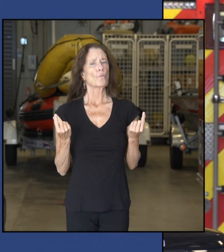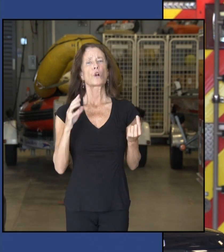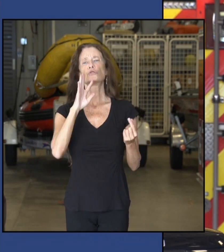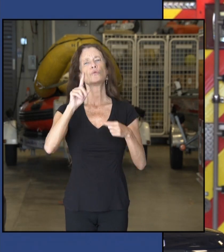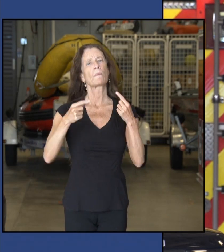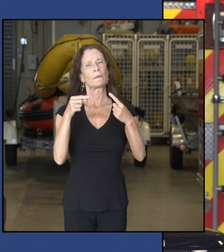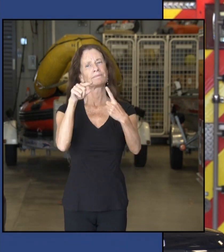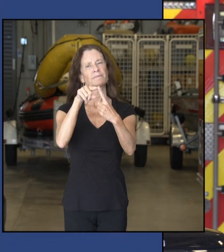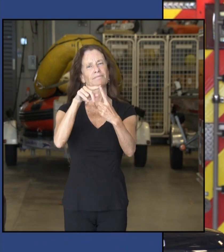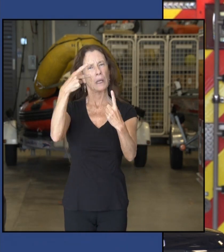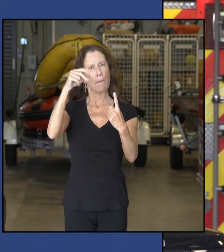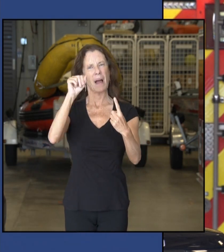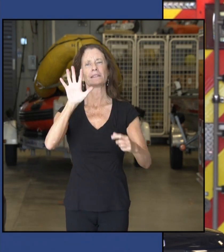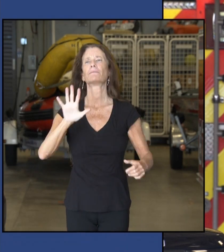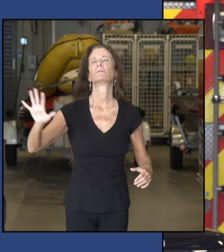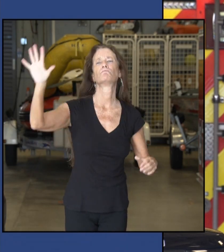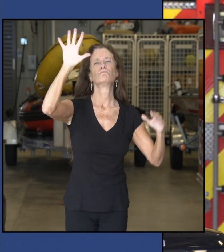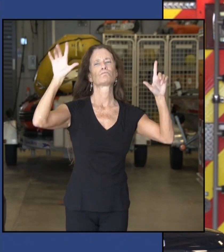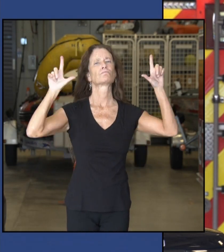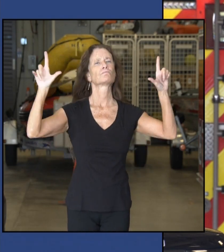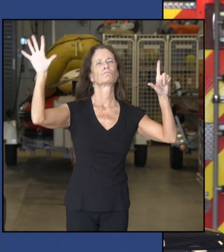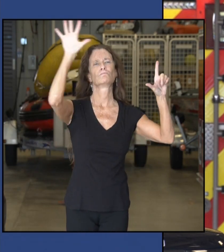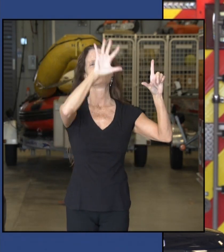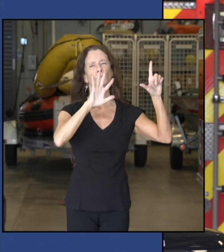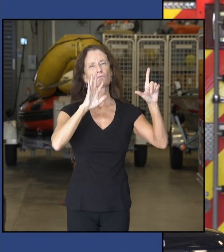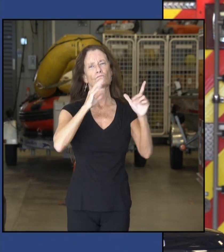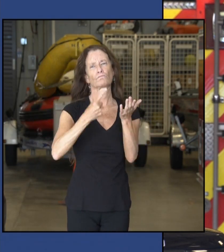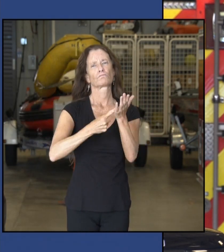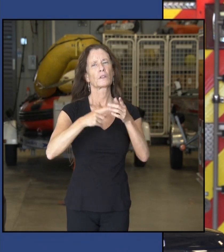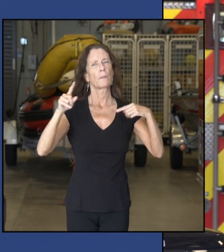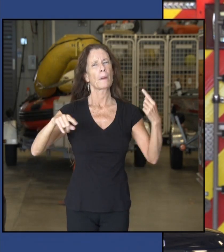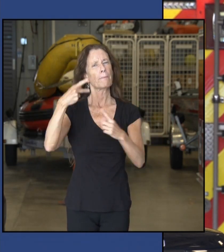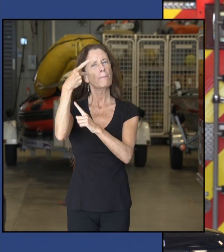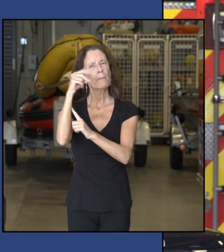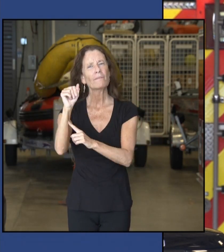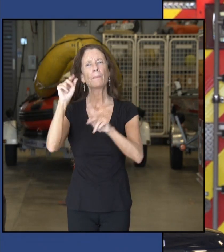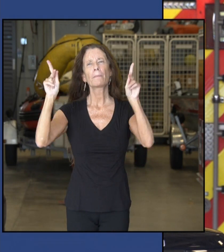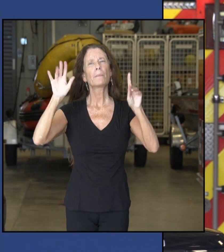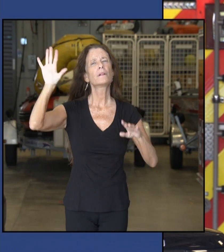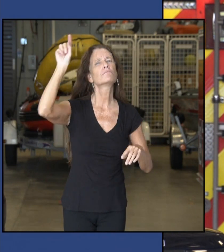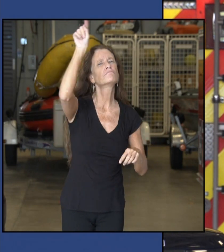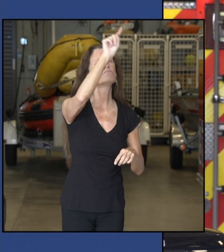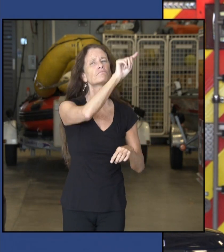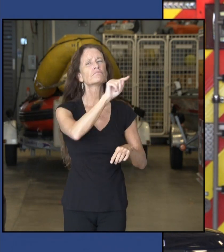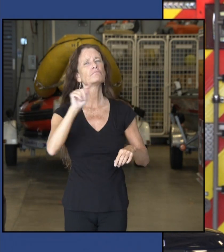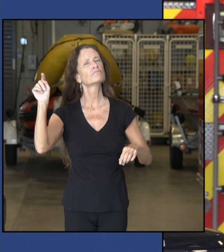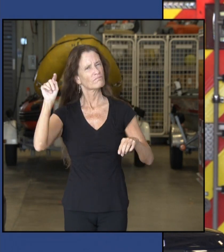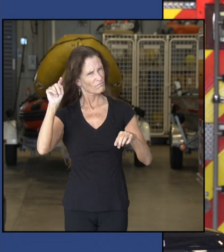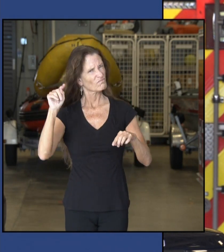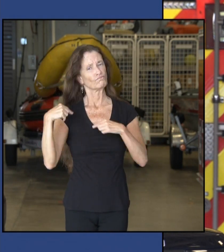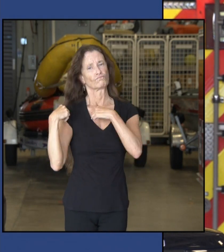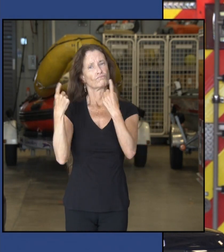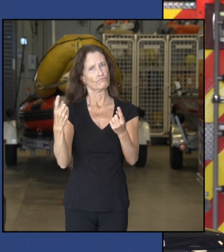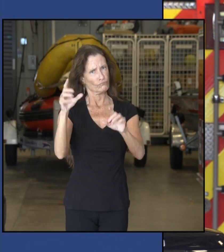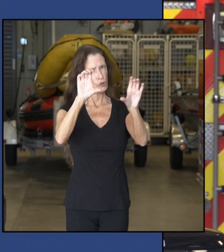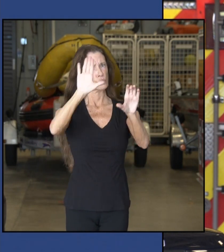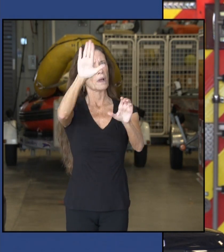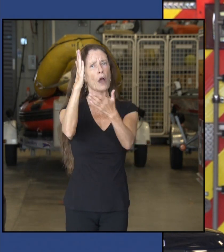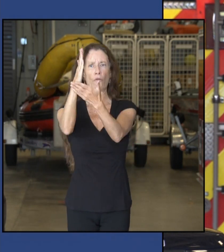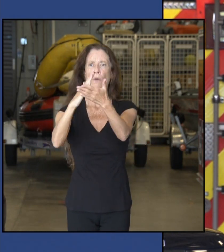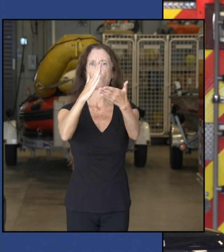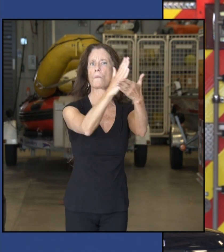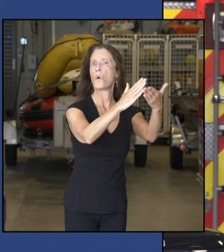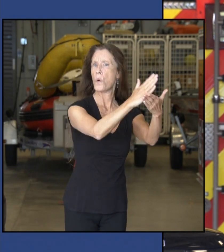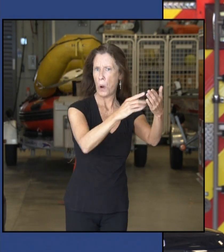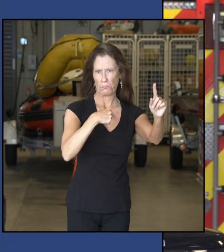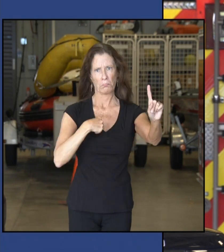Pennsylvania, the Pennsylvanians, the citizens of Pennsylvania, are doing their part to face up to the